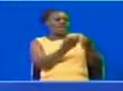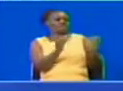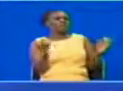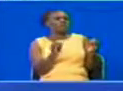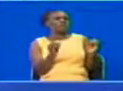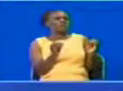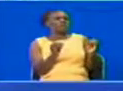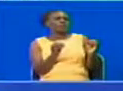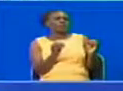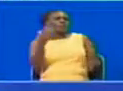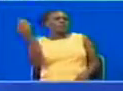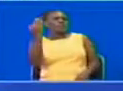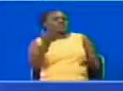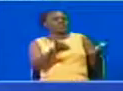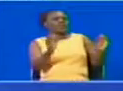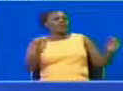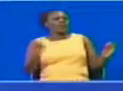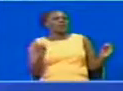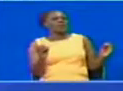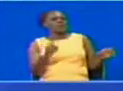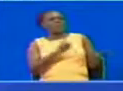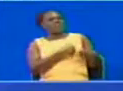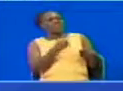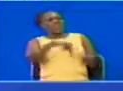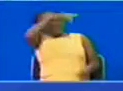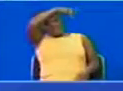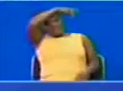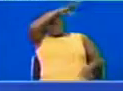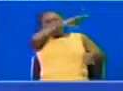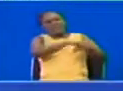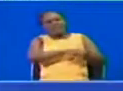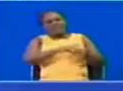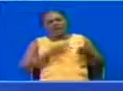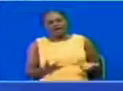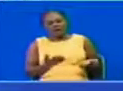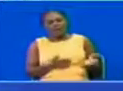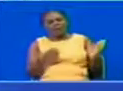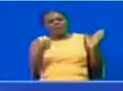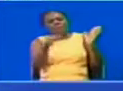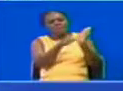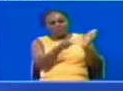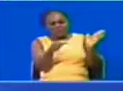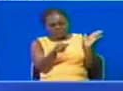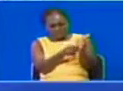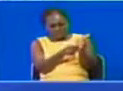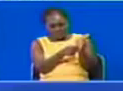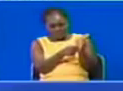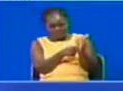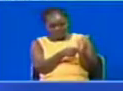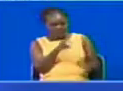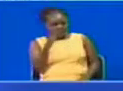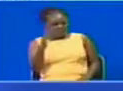time the lecturers are not around. Yeah. And then they graduate. So the tragedy here is that the